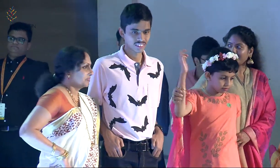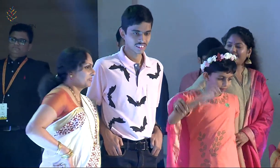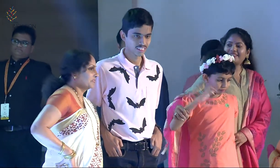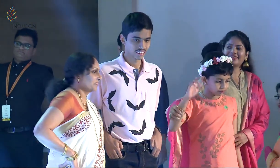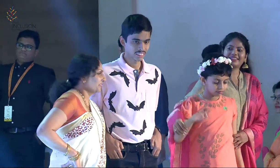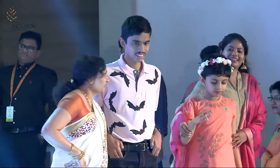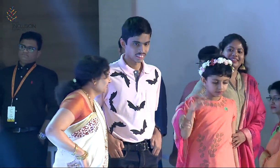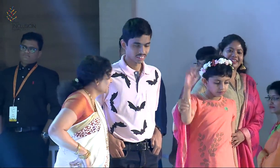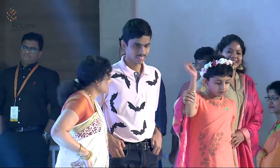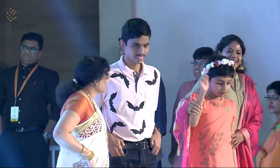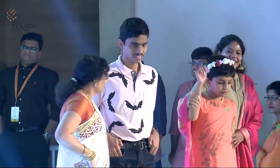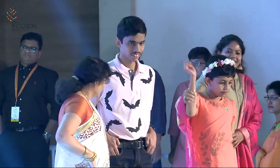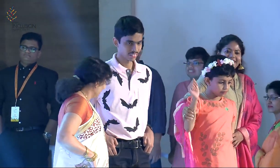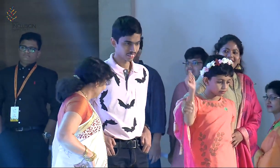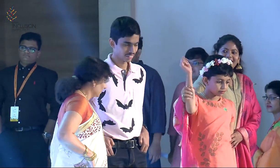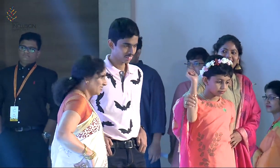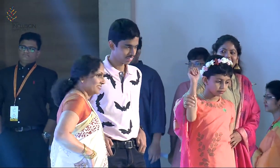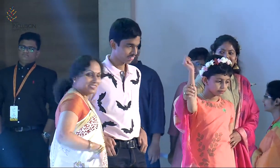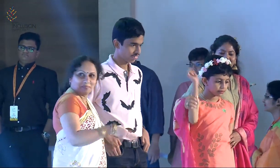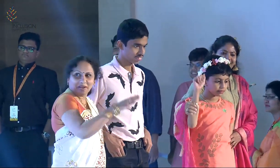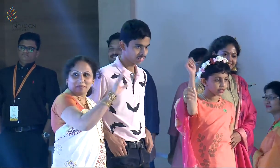Yeah, give them a big high five.